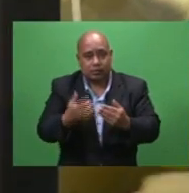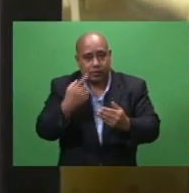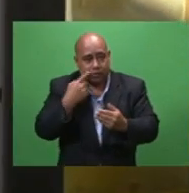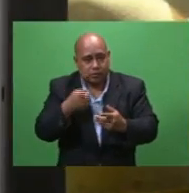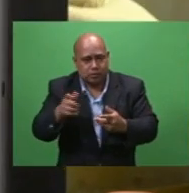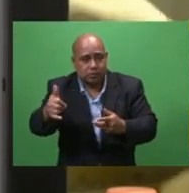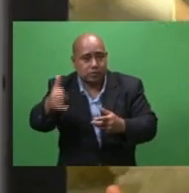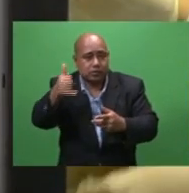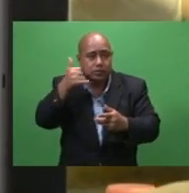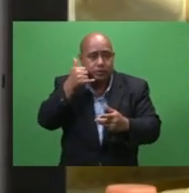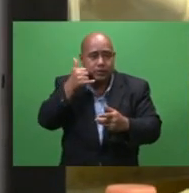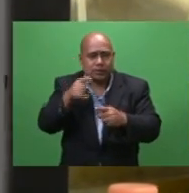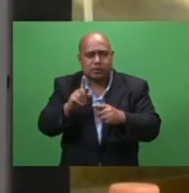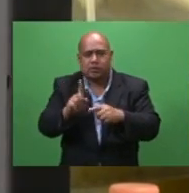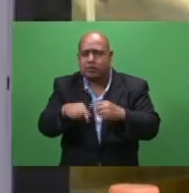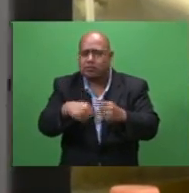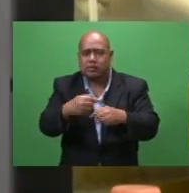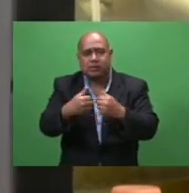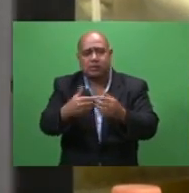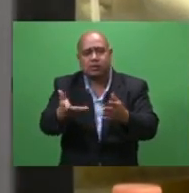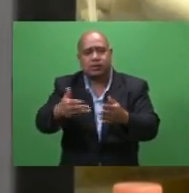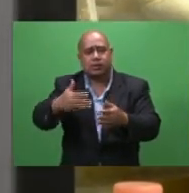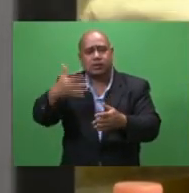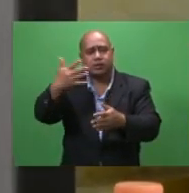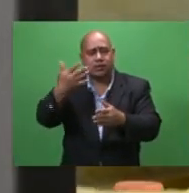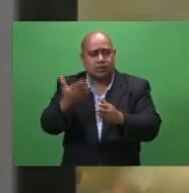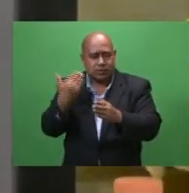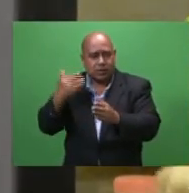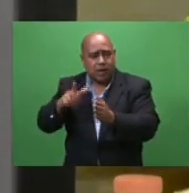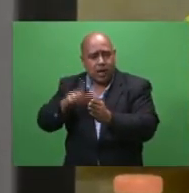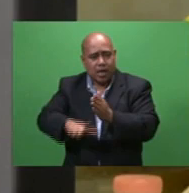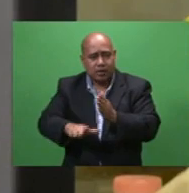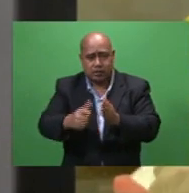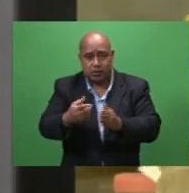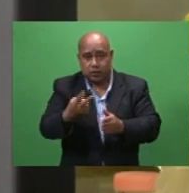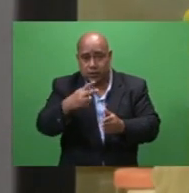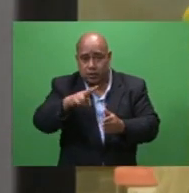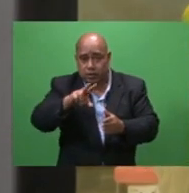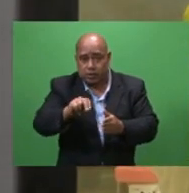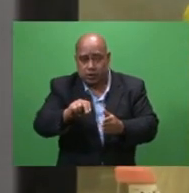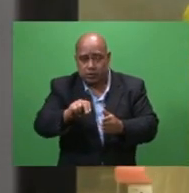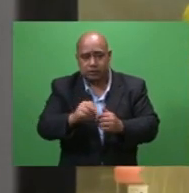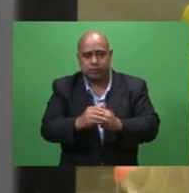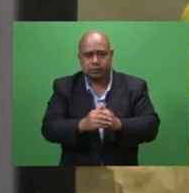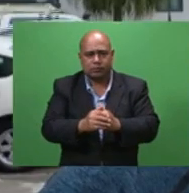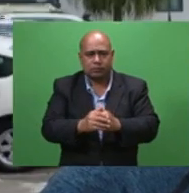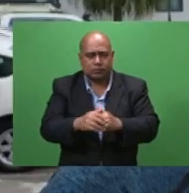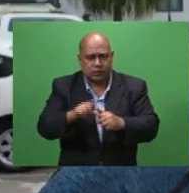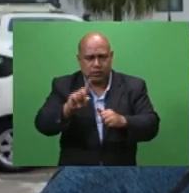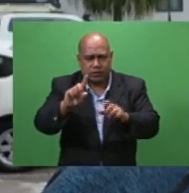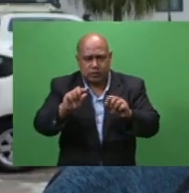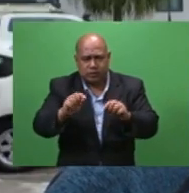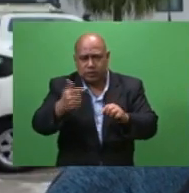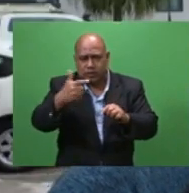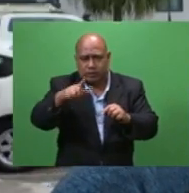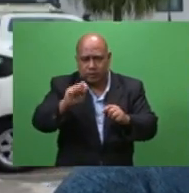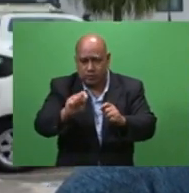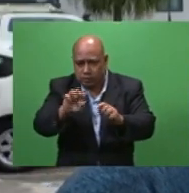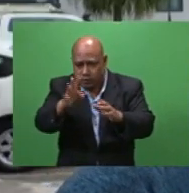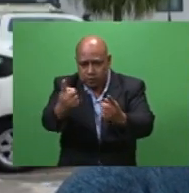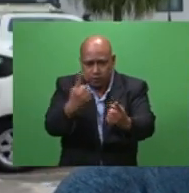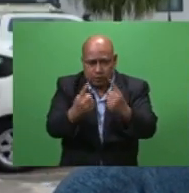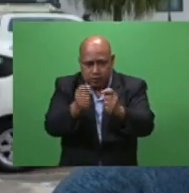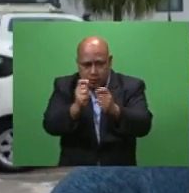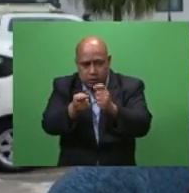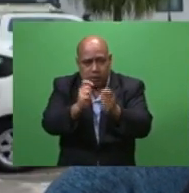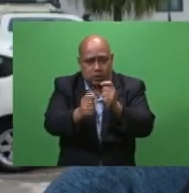at about 15, less than 20, now we are doing up to capability up to 70 tests a day. Depending on the swabs that are able to be